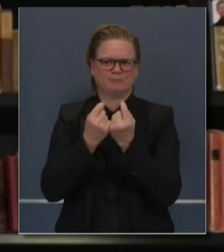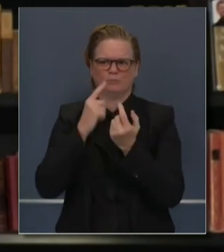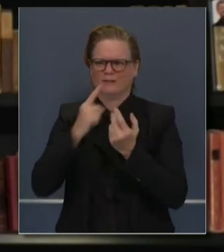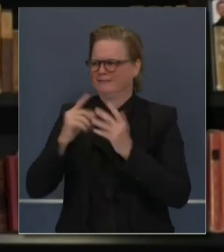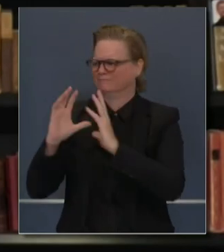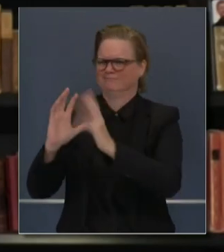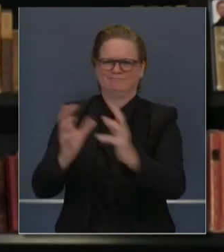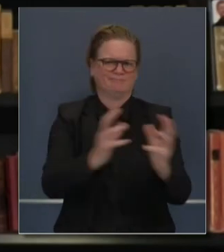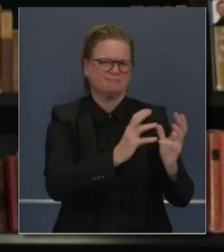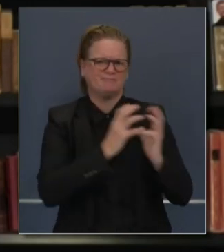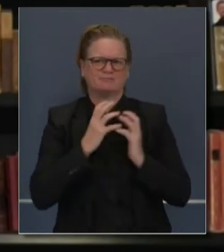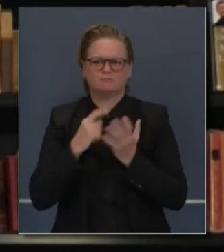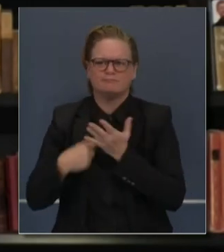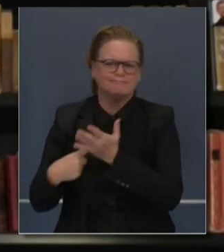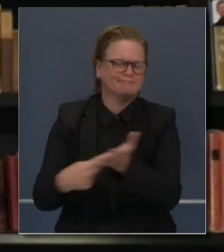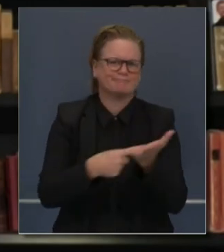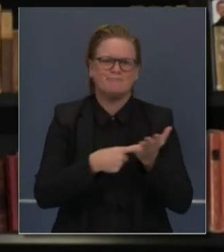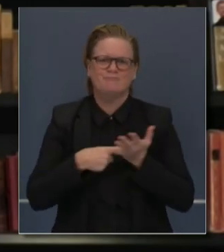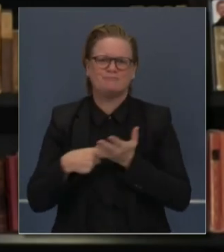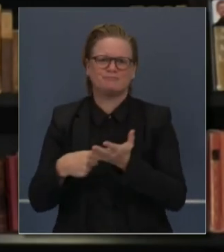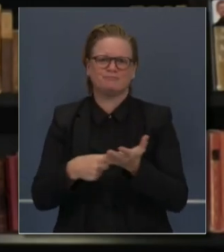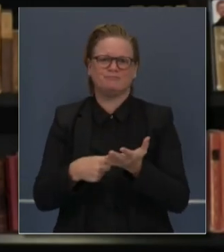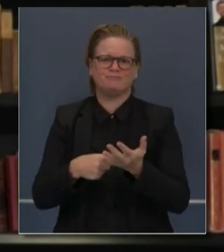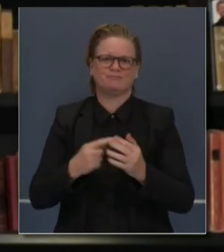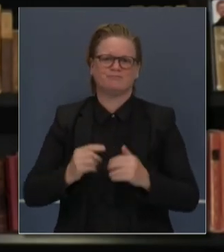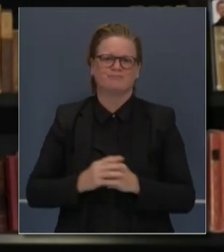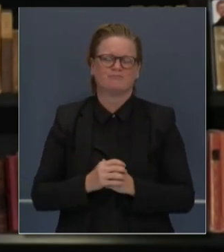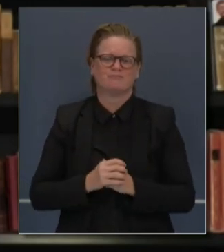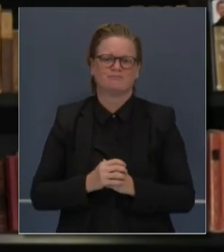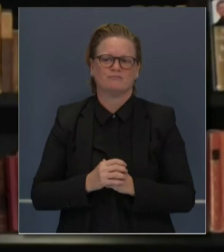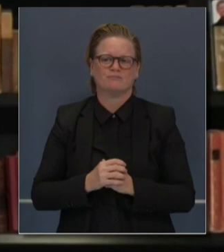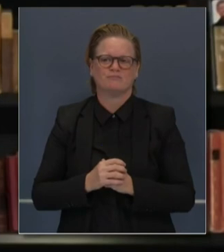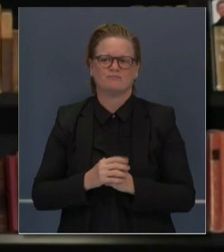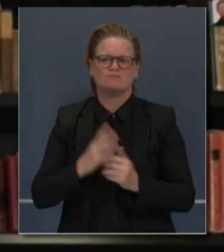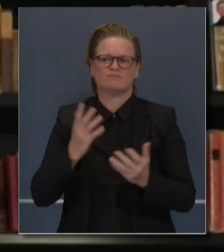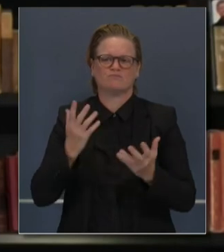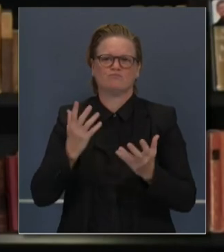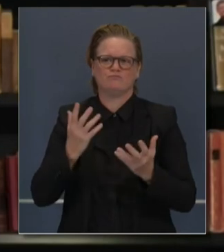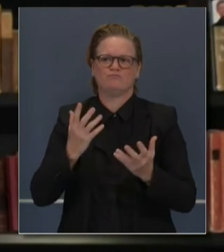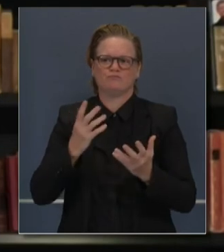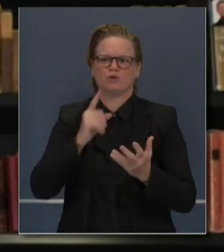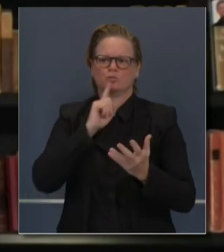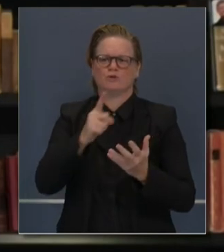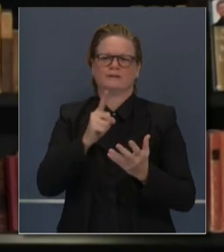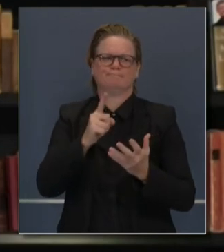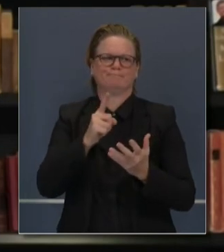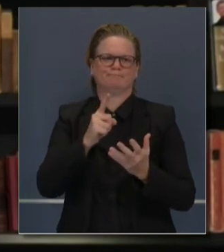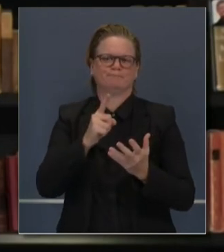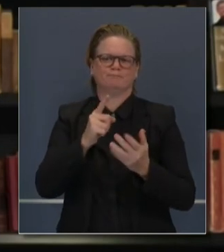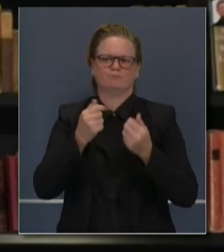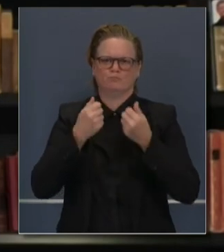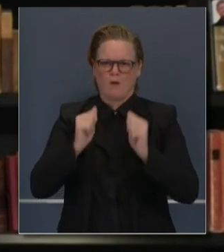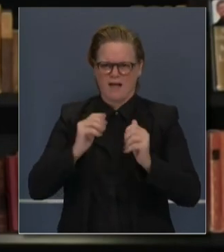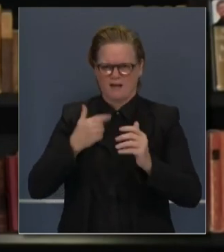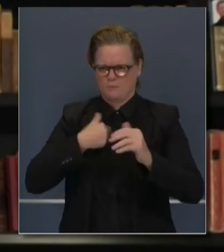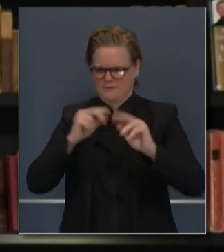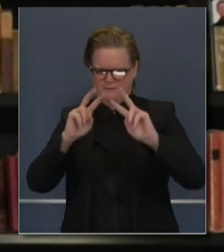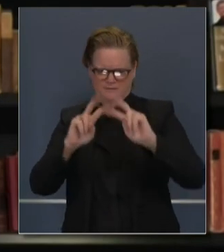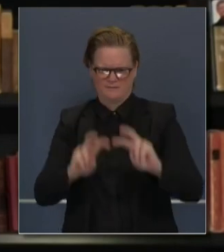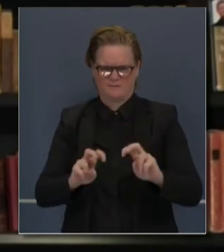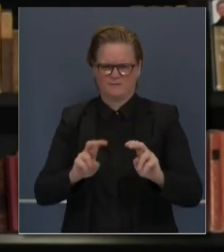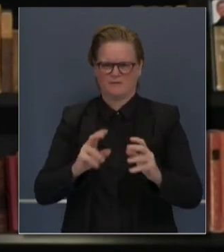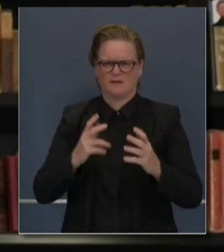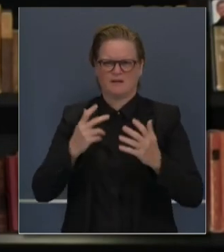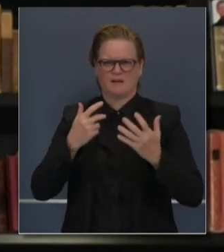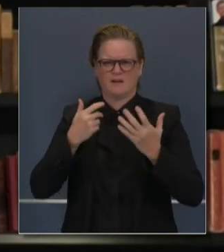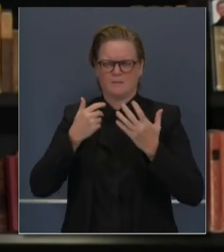not past practices, but really get a sense of what's driving any of those decisions. And that's